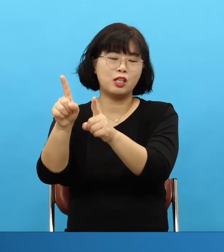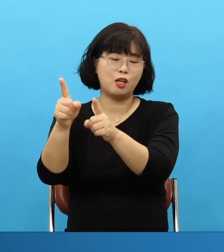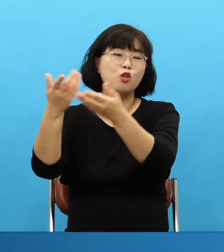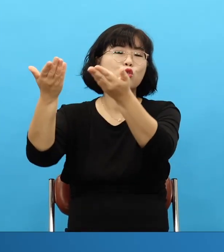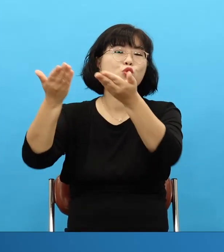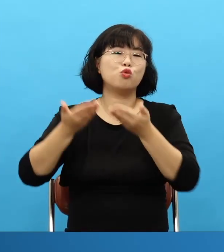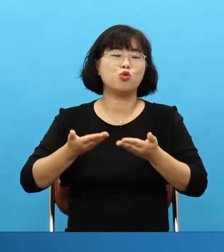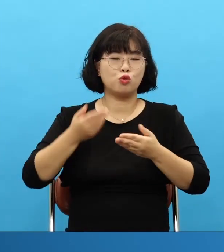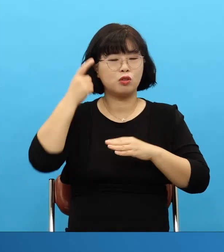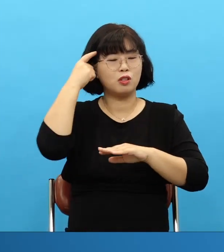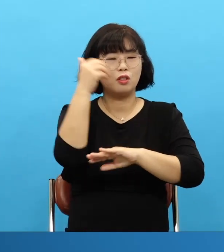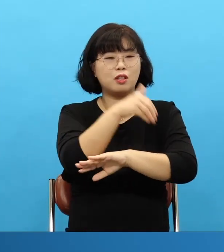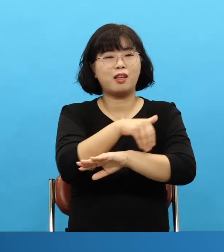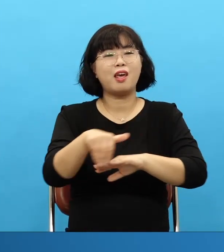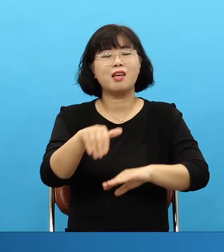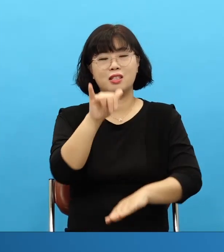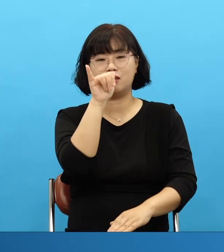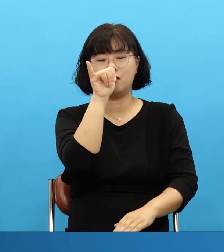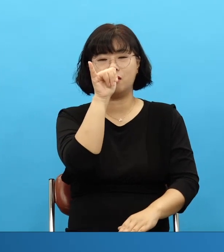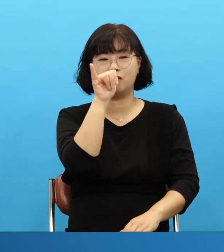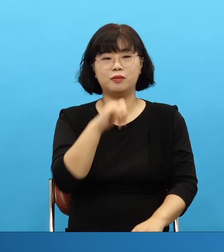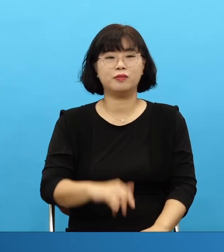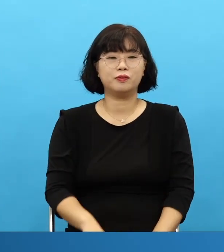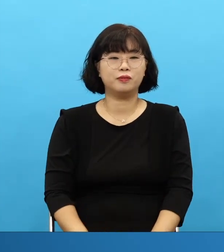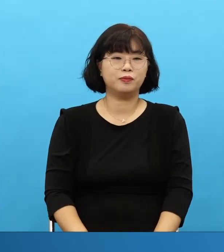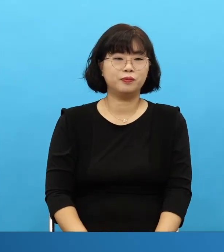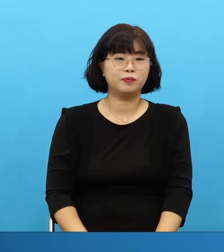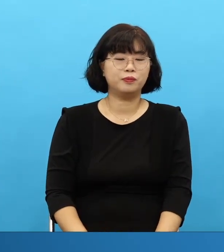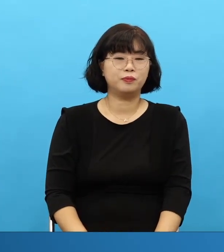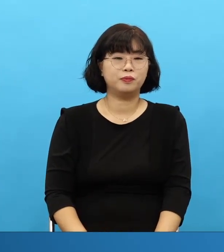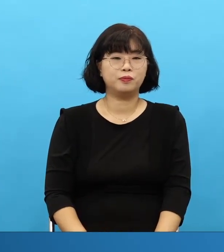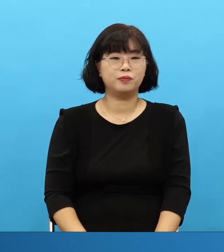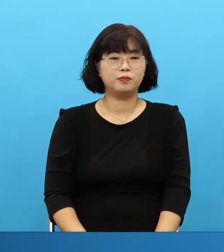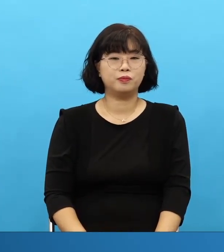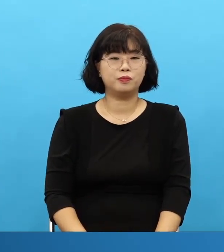It's an opportunity presented to you.